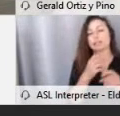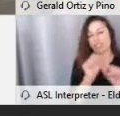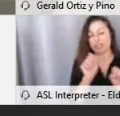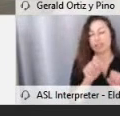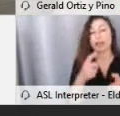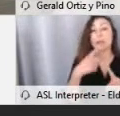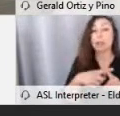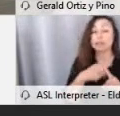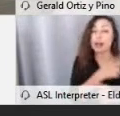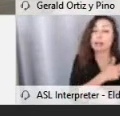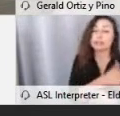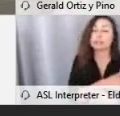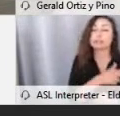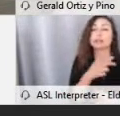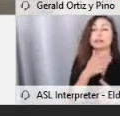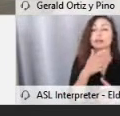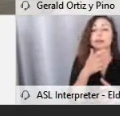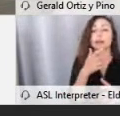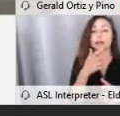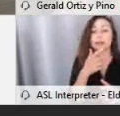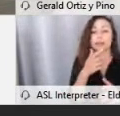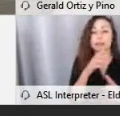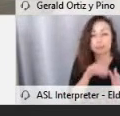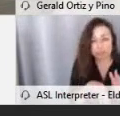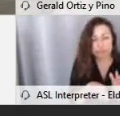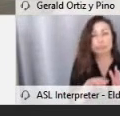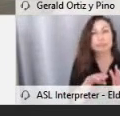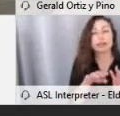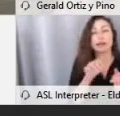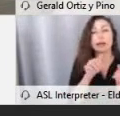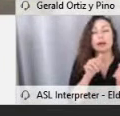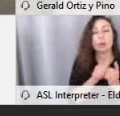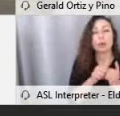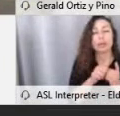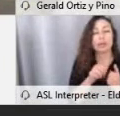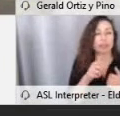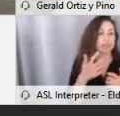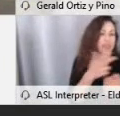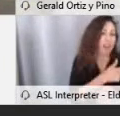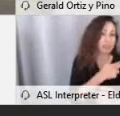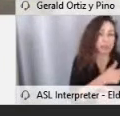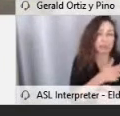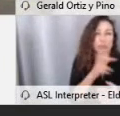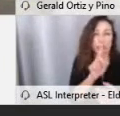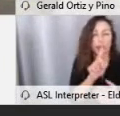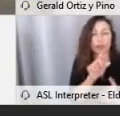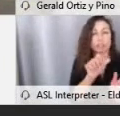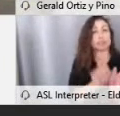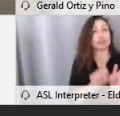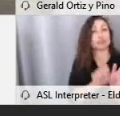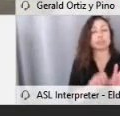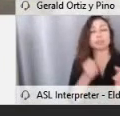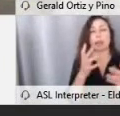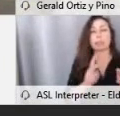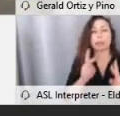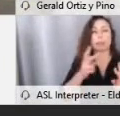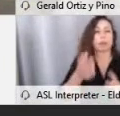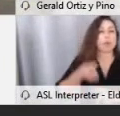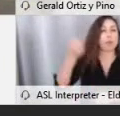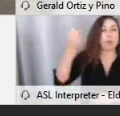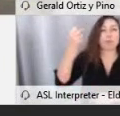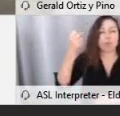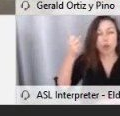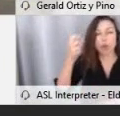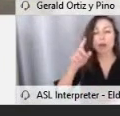big divot in April when all elective surgery was put on hold and the like, but